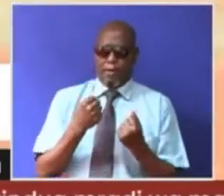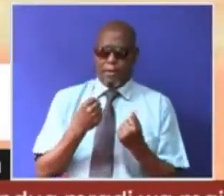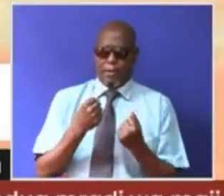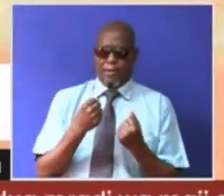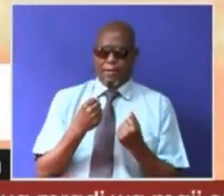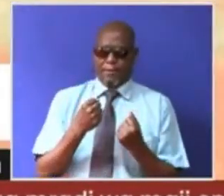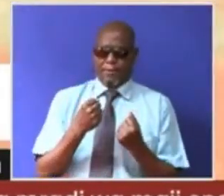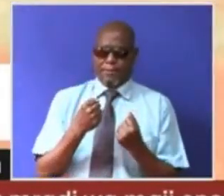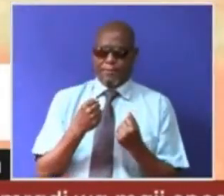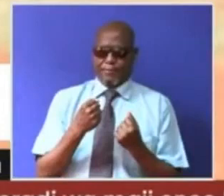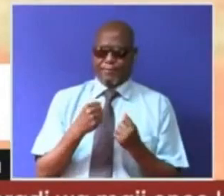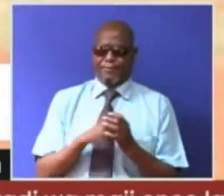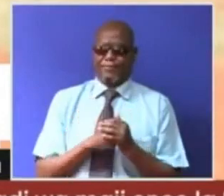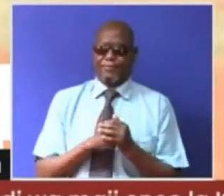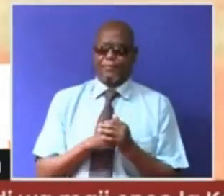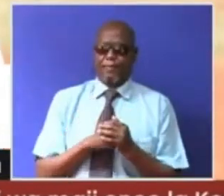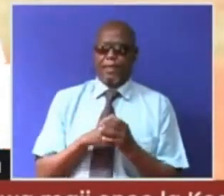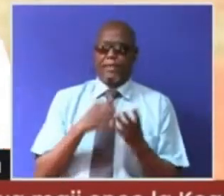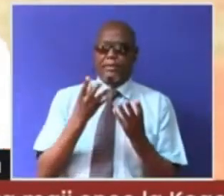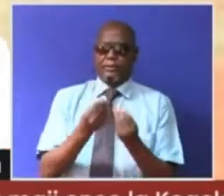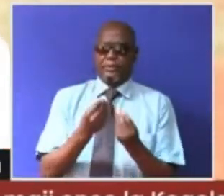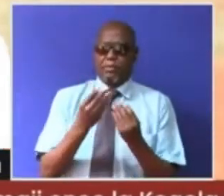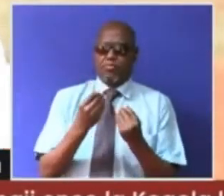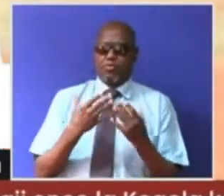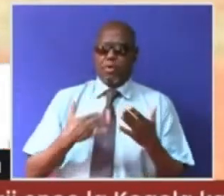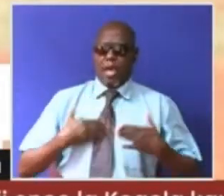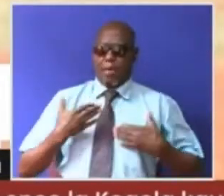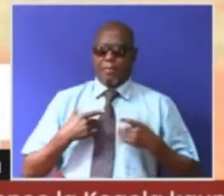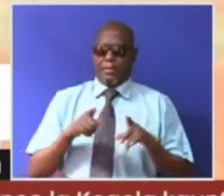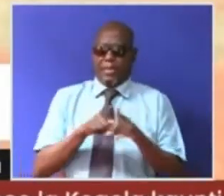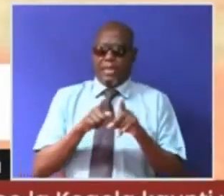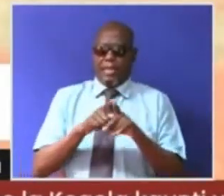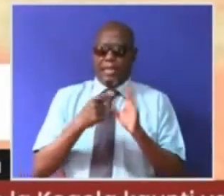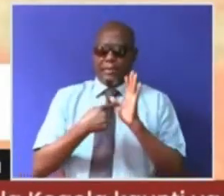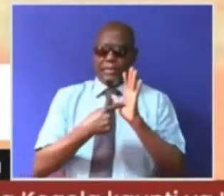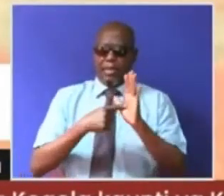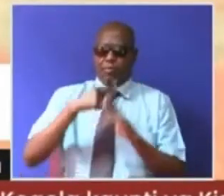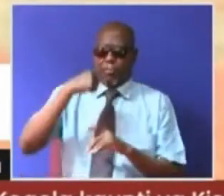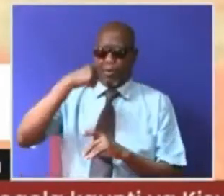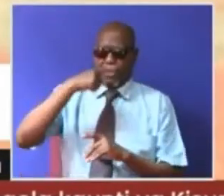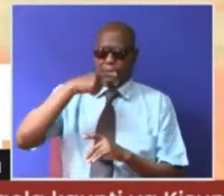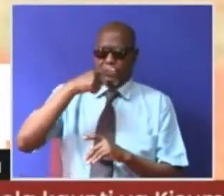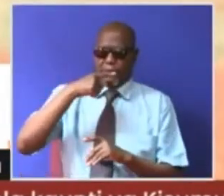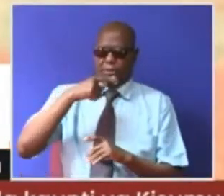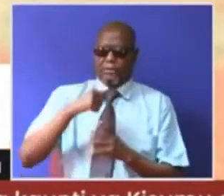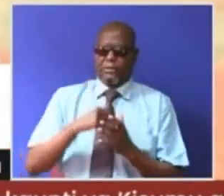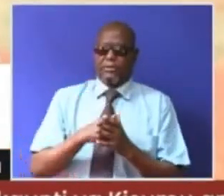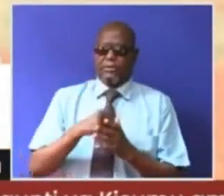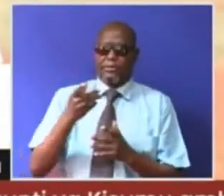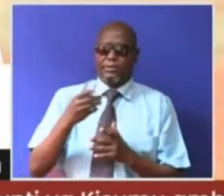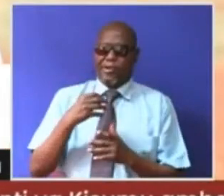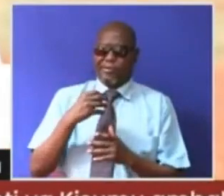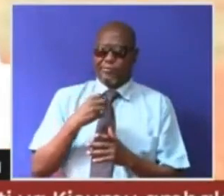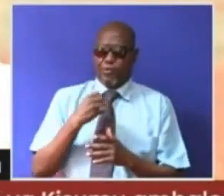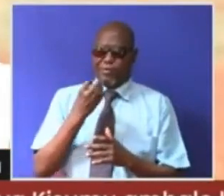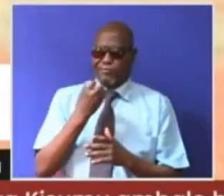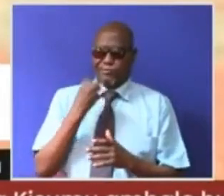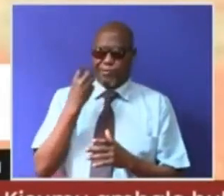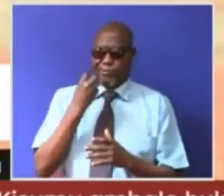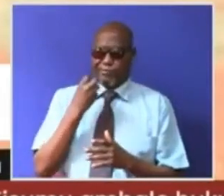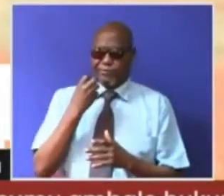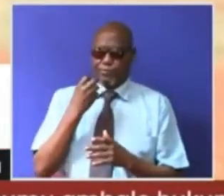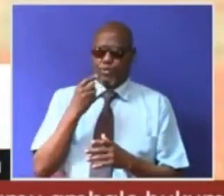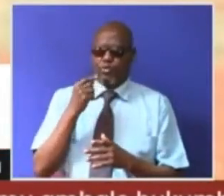really easy. Simple habits like brushing, flossing, and chewing sugar-free